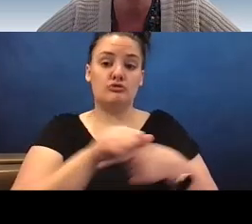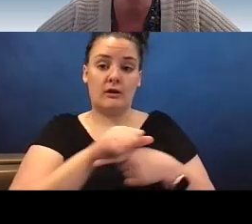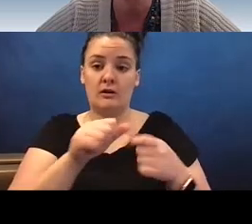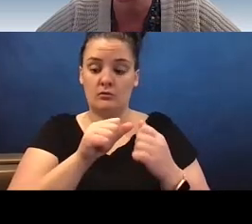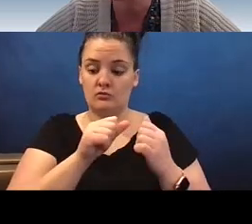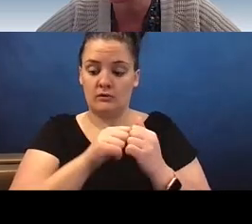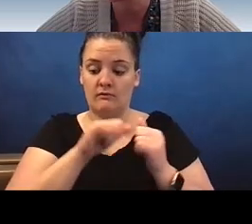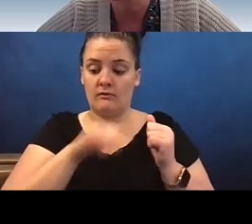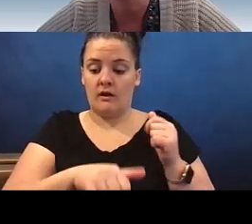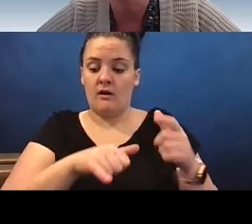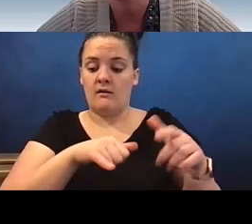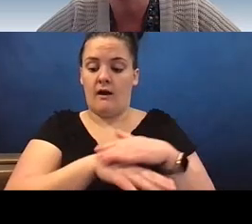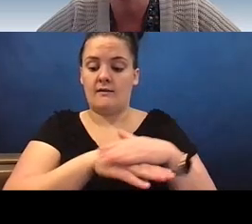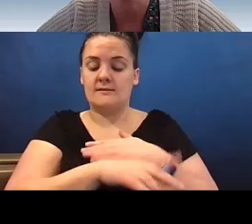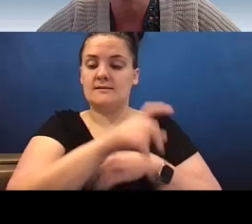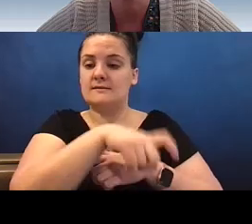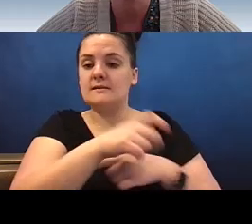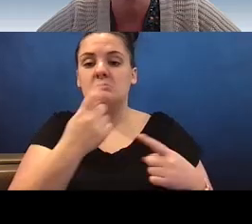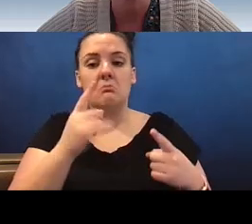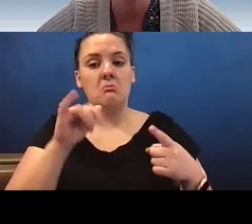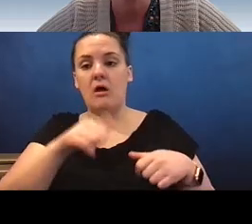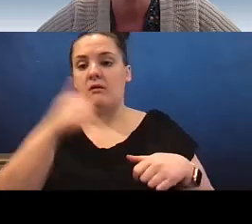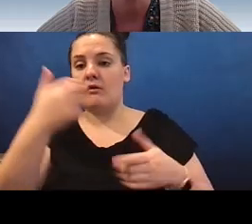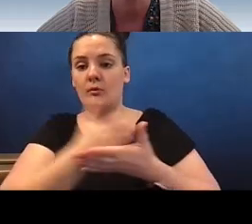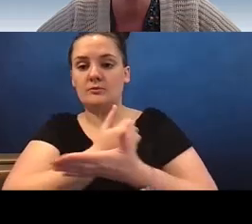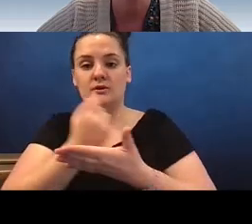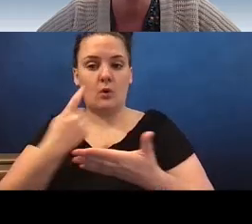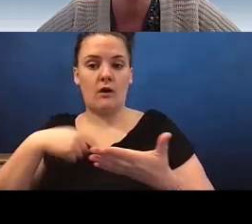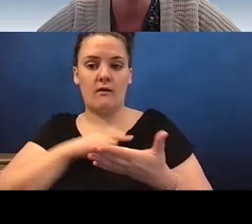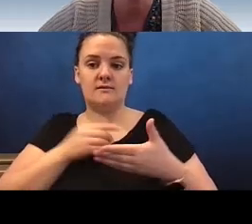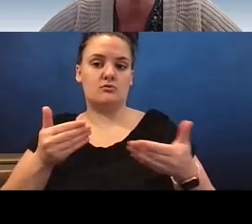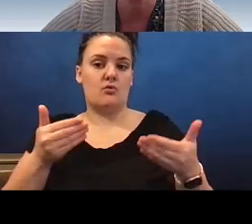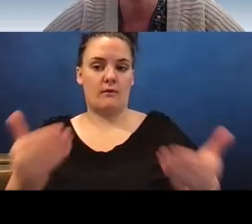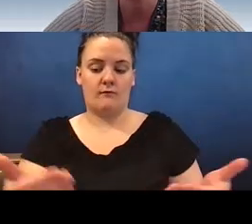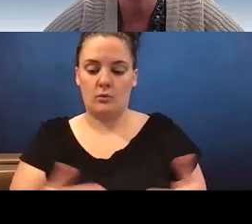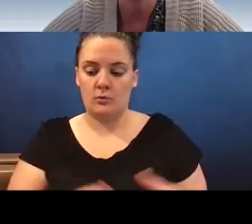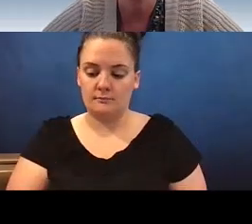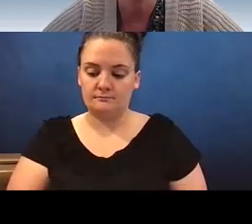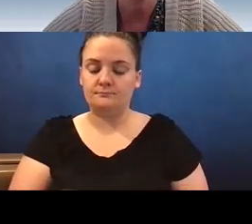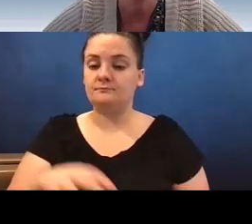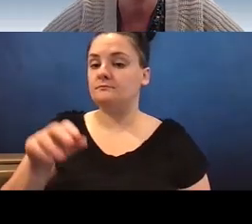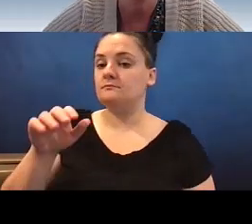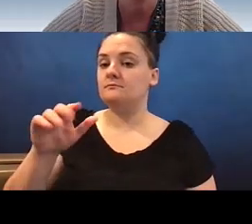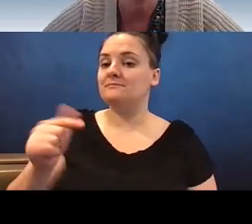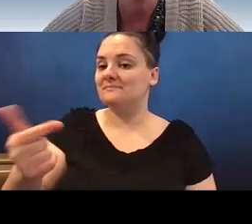access needs is another opportunity for all of us going forward. Nancy, I'll pass this to you next.